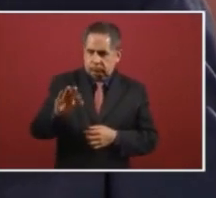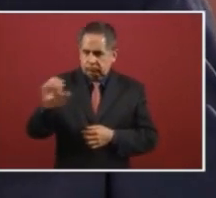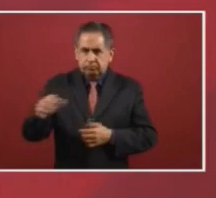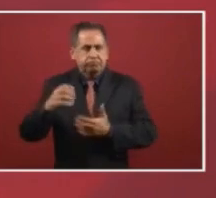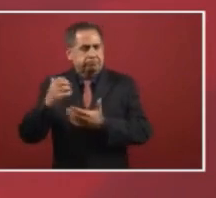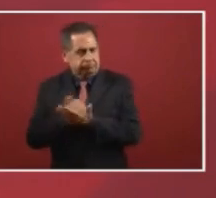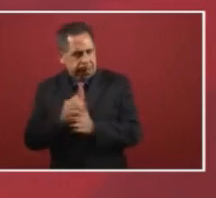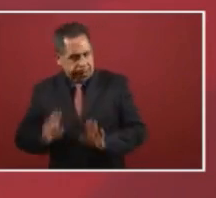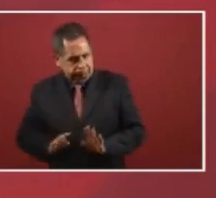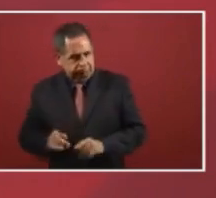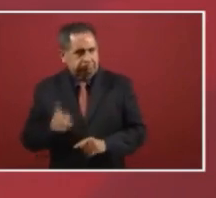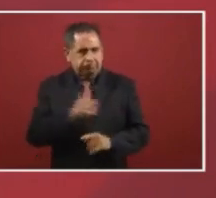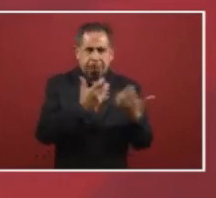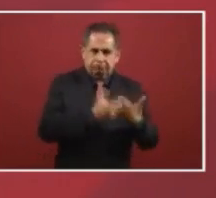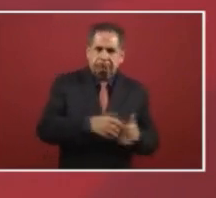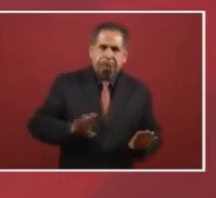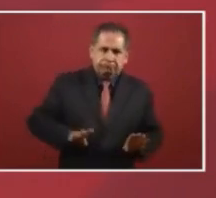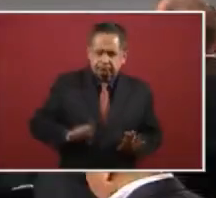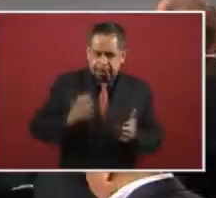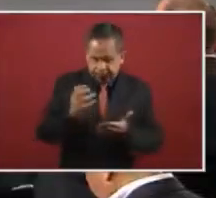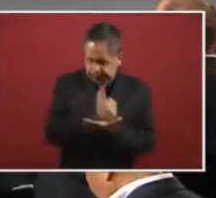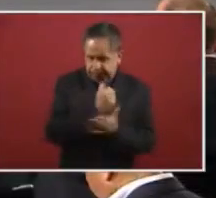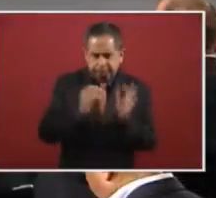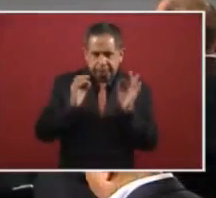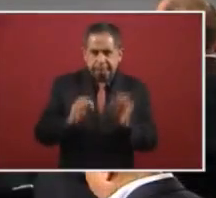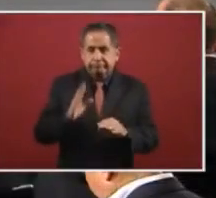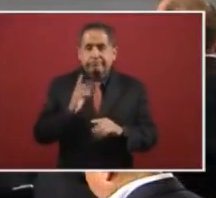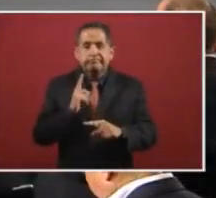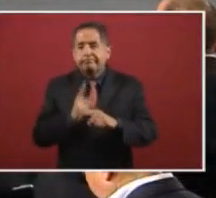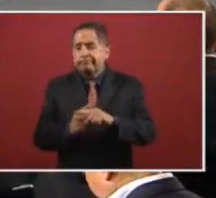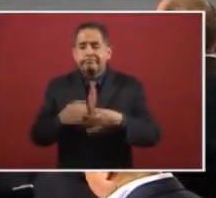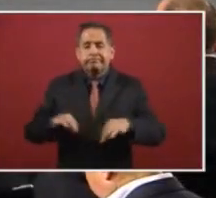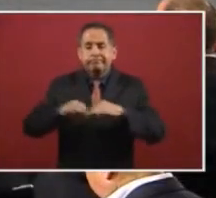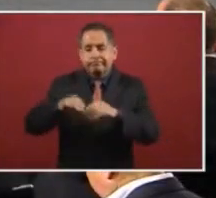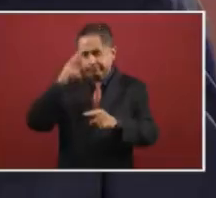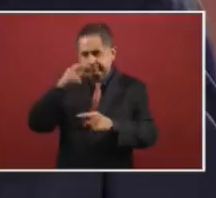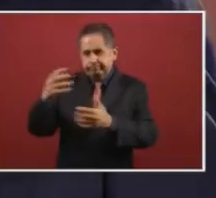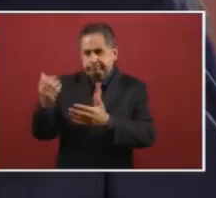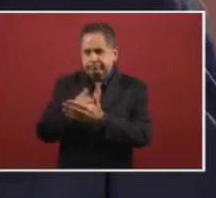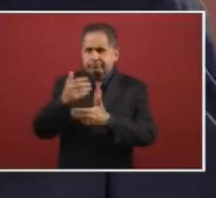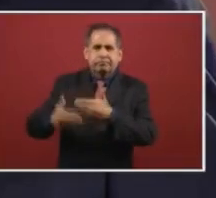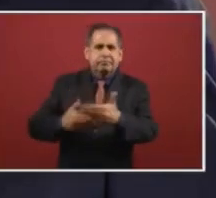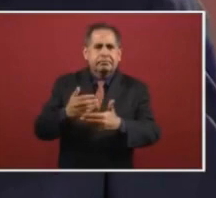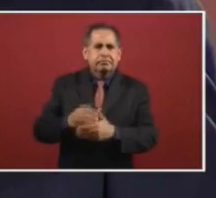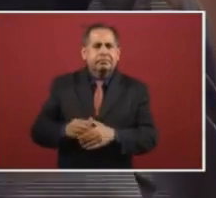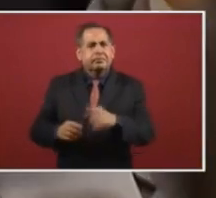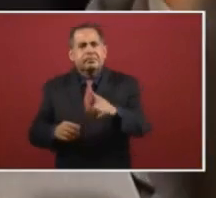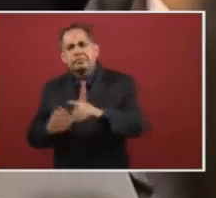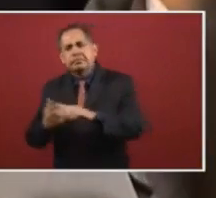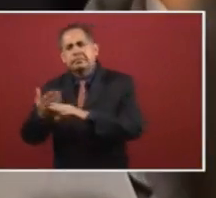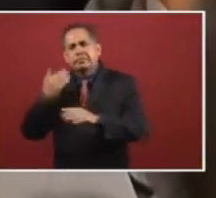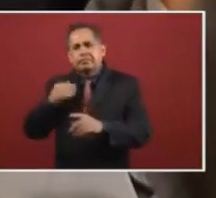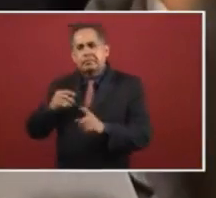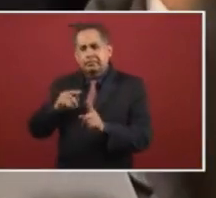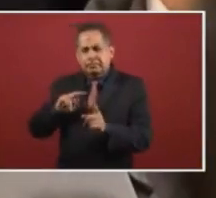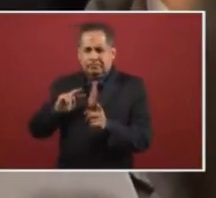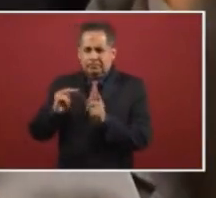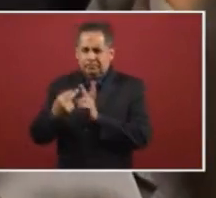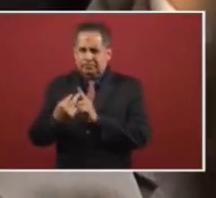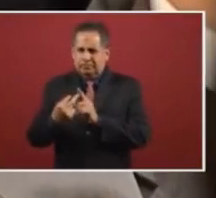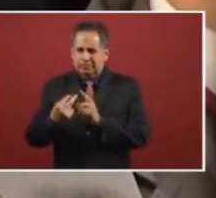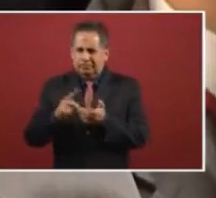the Federal Commission and the companies win, but most importantly, Mexico wins. So where